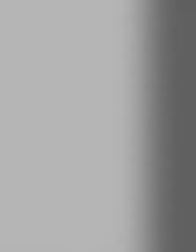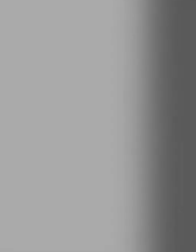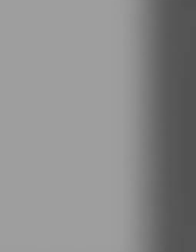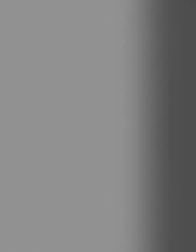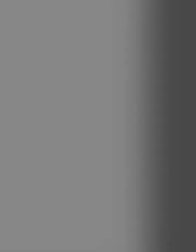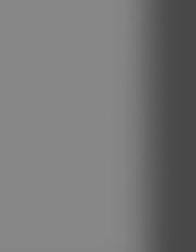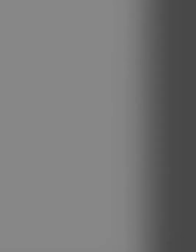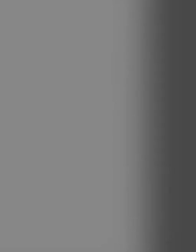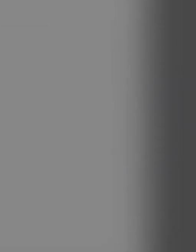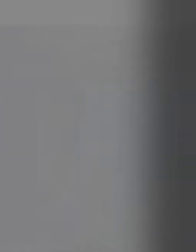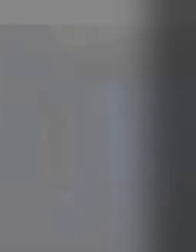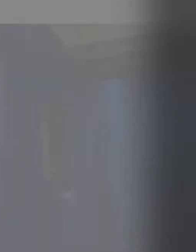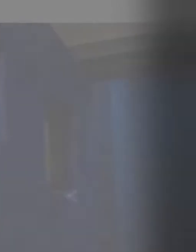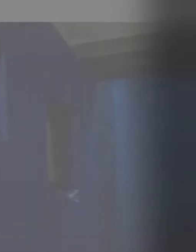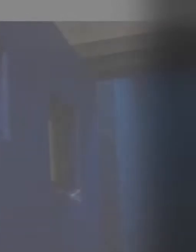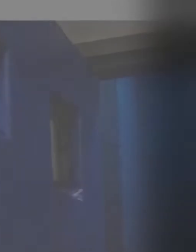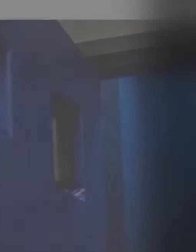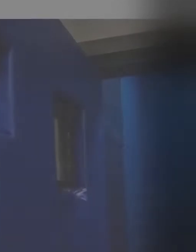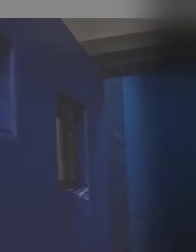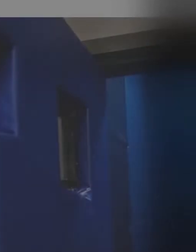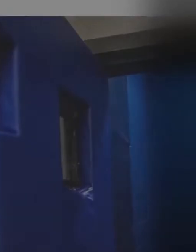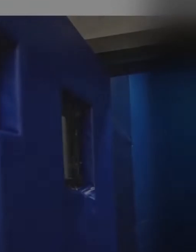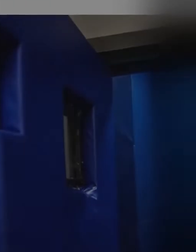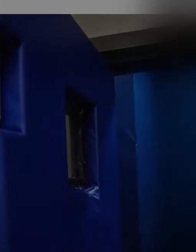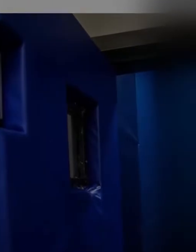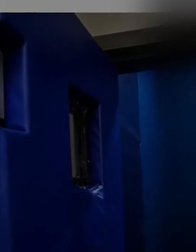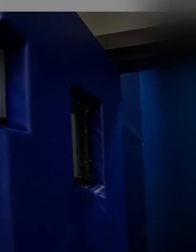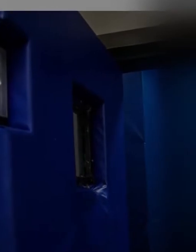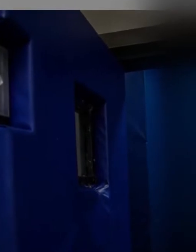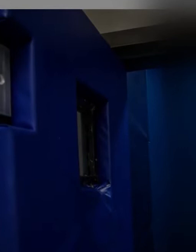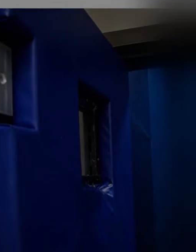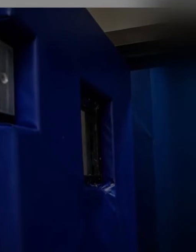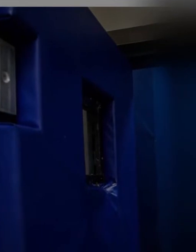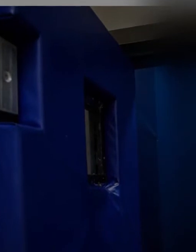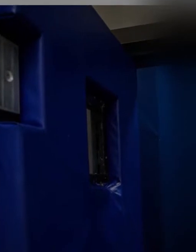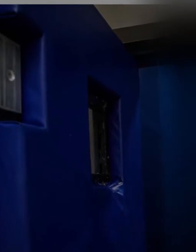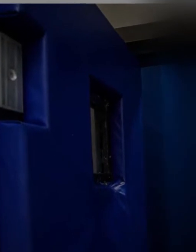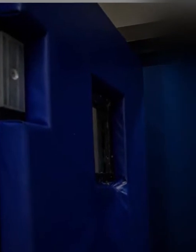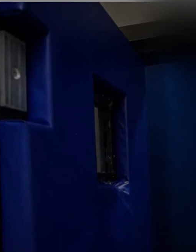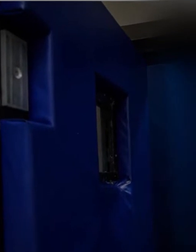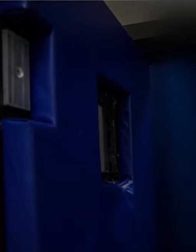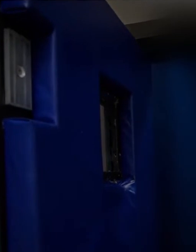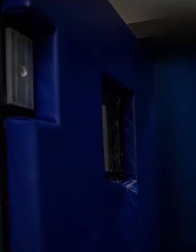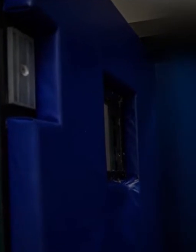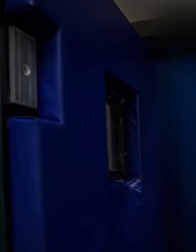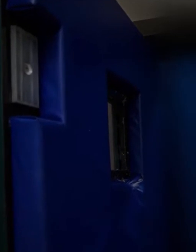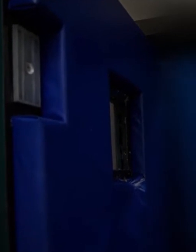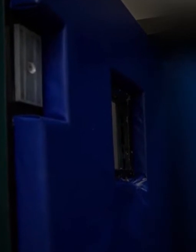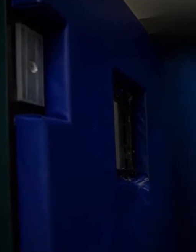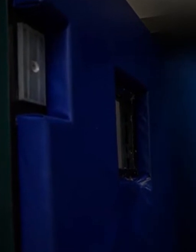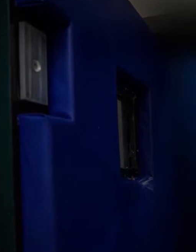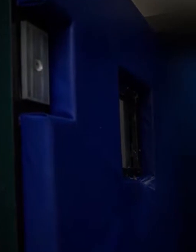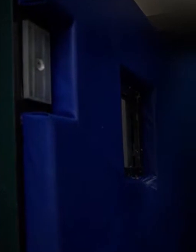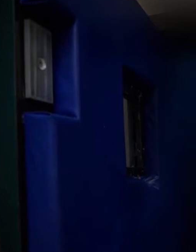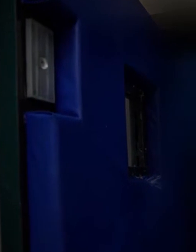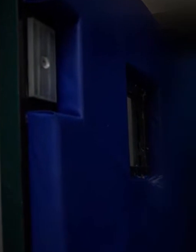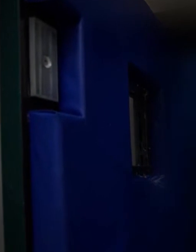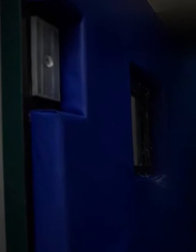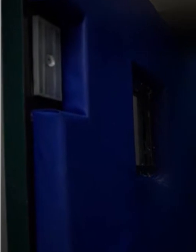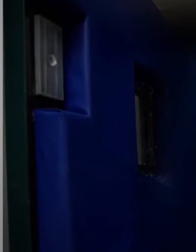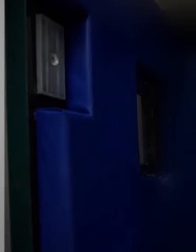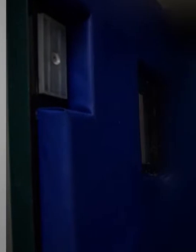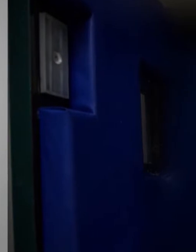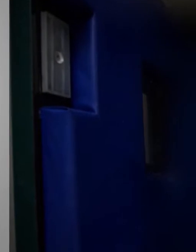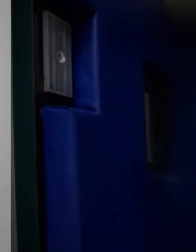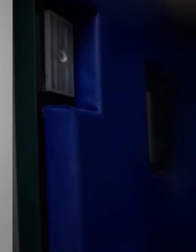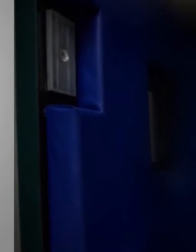ProPublica headline: Illinois dramatically limits use of seclusion and face-down restraints in schools. Article describes passage of bill in